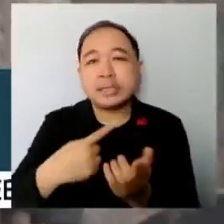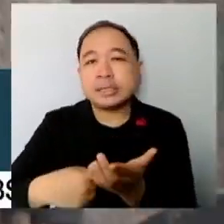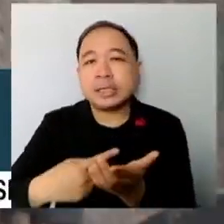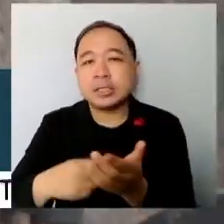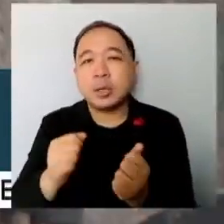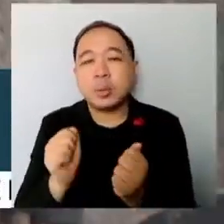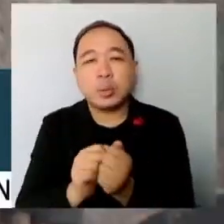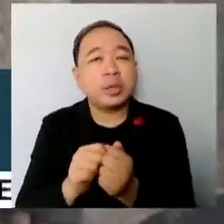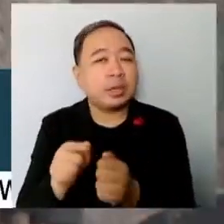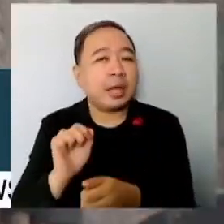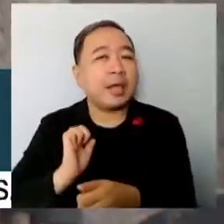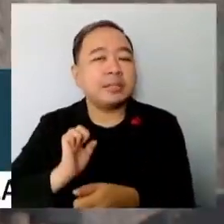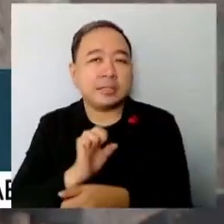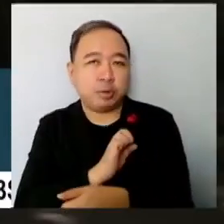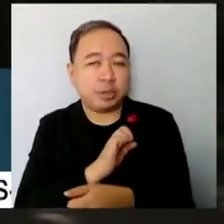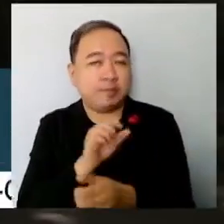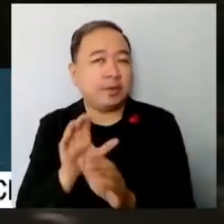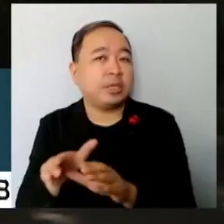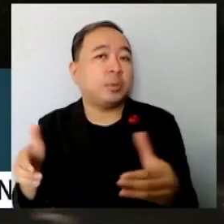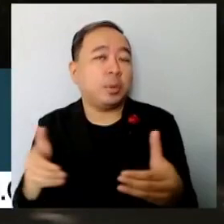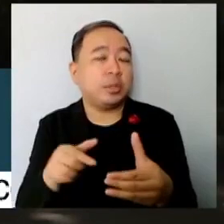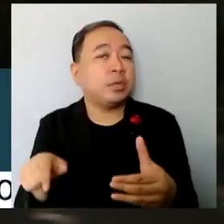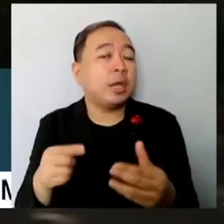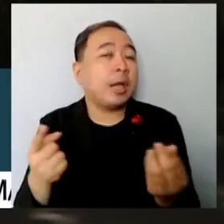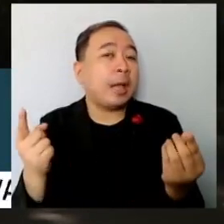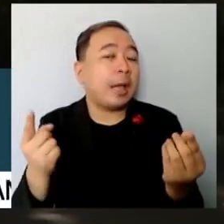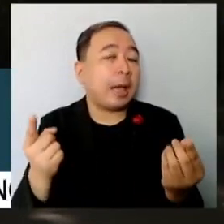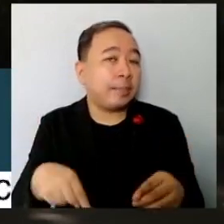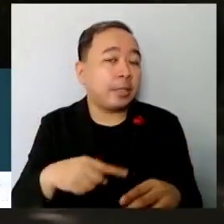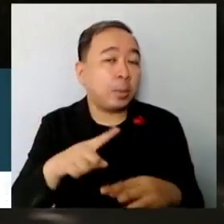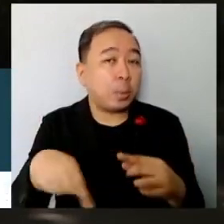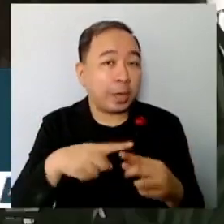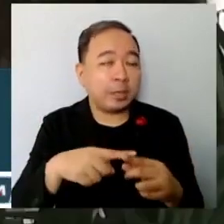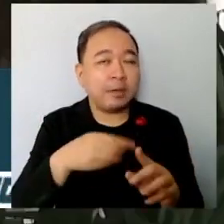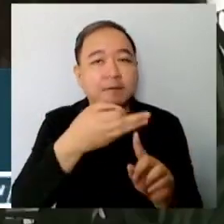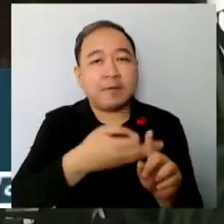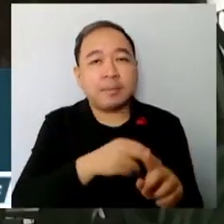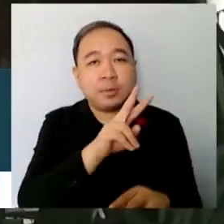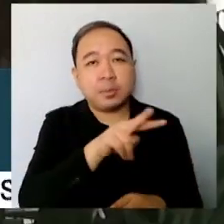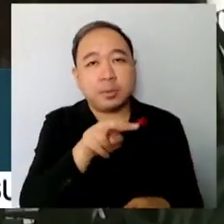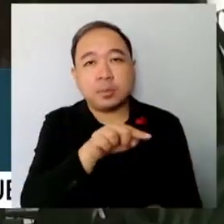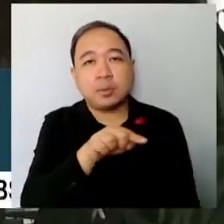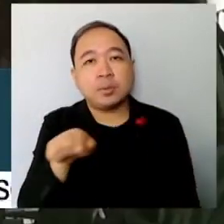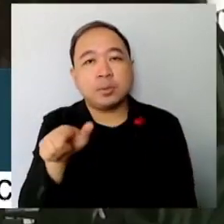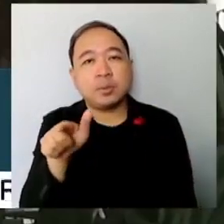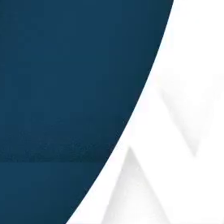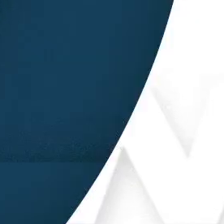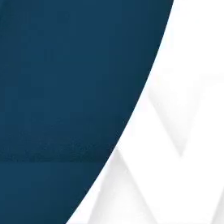Executive Department. The visit will take place from February 22 until the 24th.